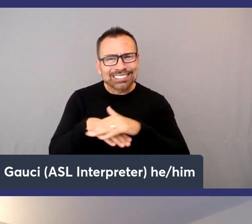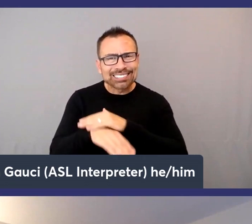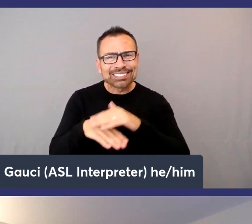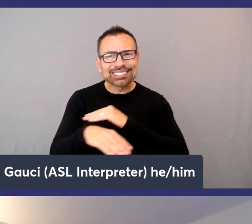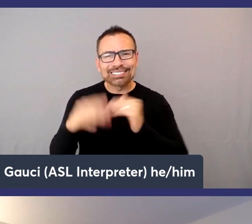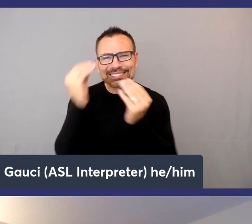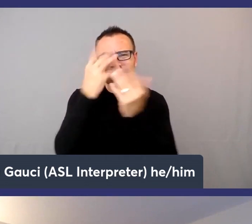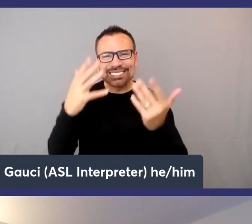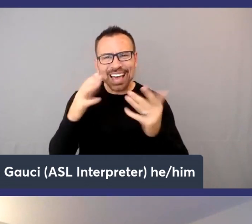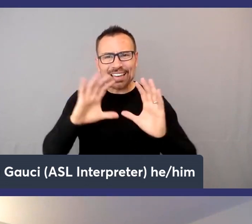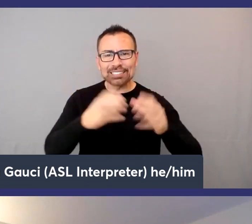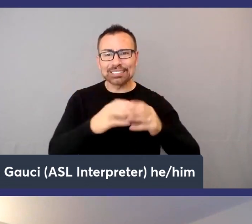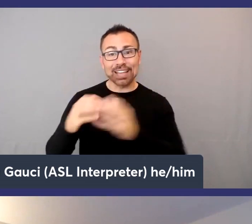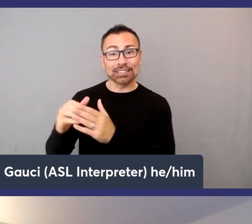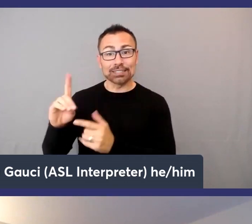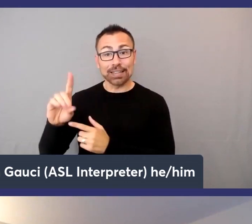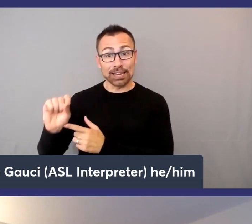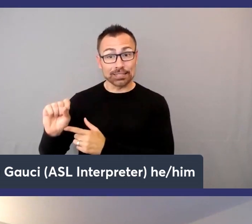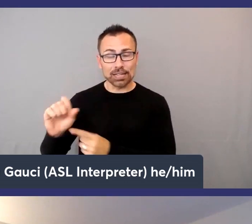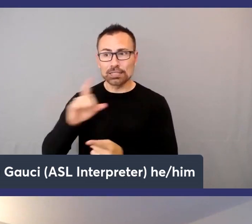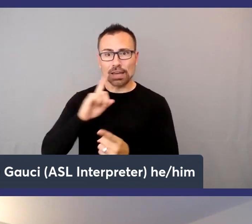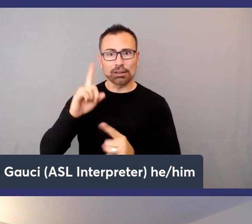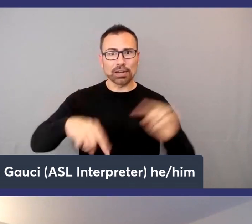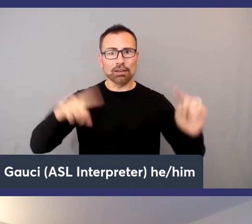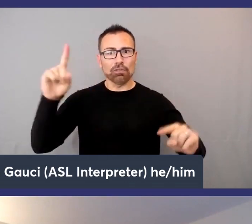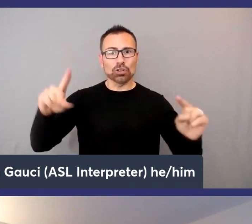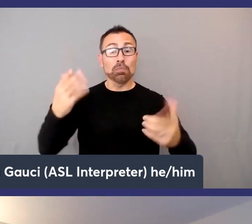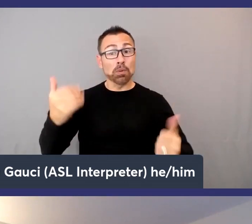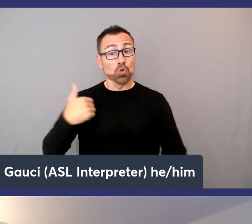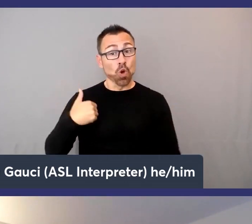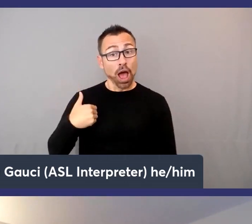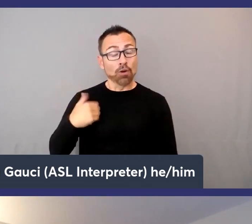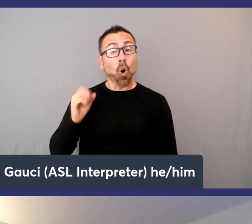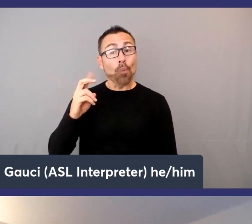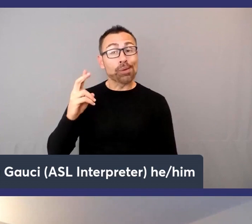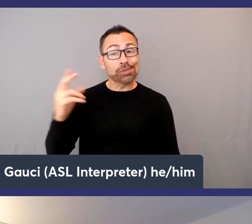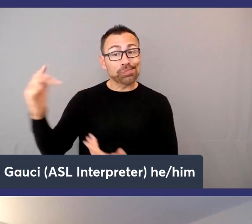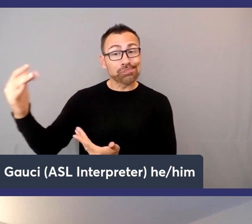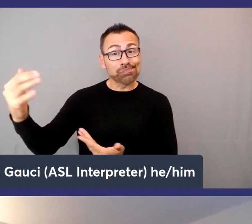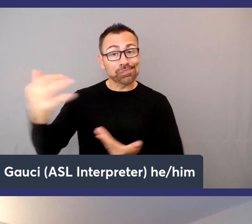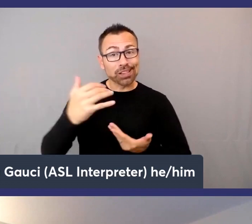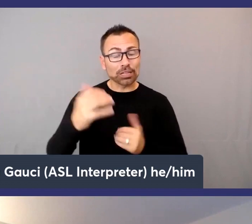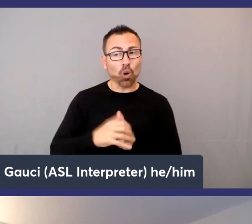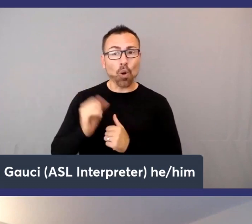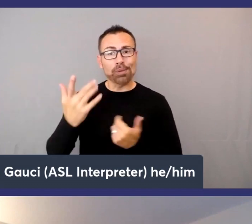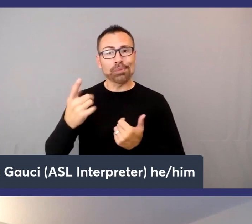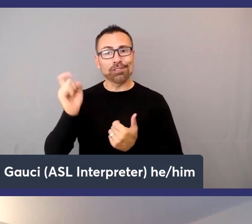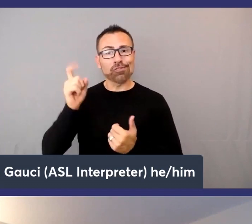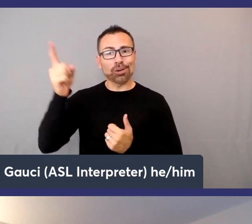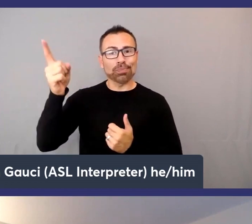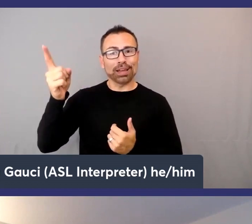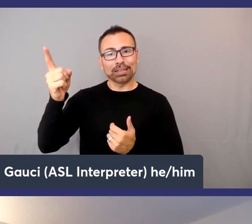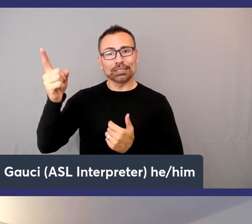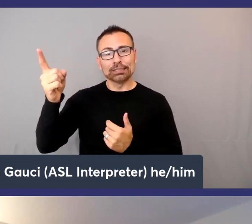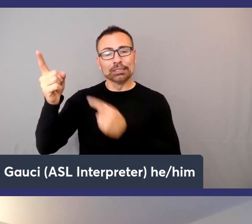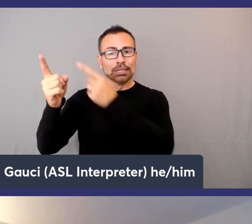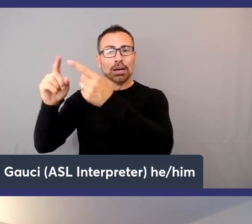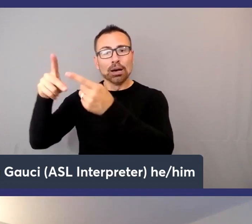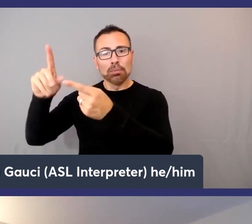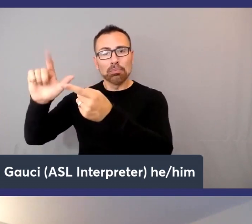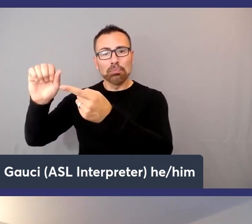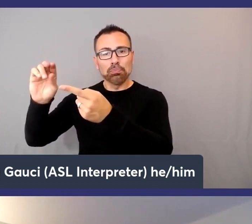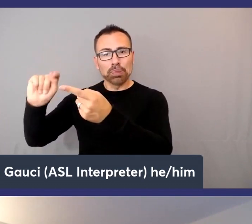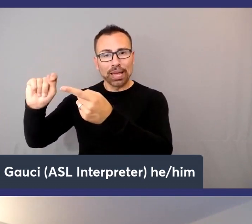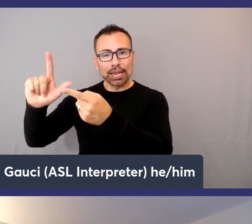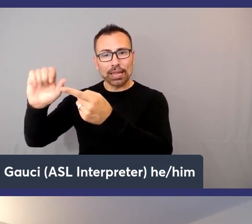data sets. Whether you have them on your own, you've been collecting them, whether they come from sources like Planet Labs or open source providers or others, that